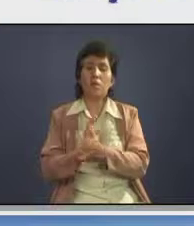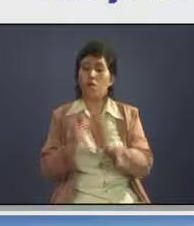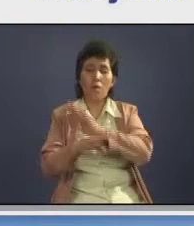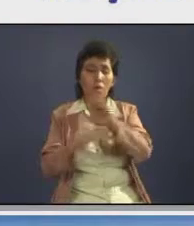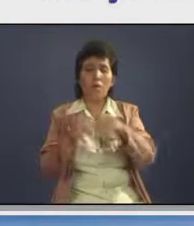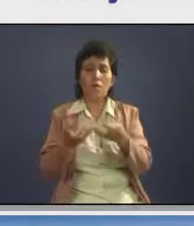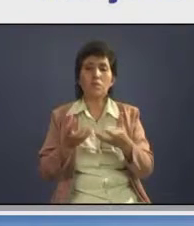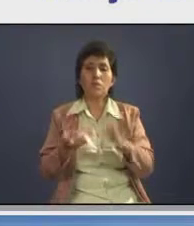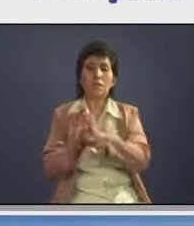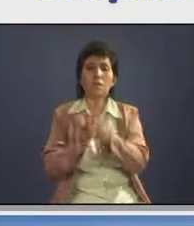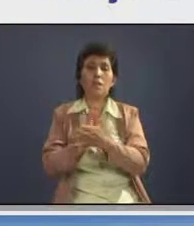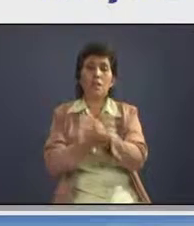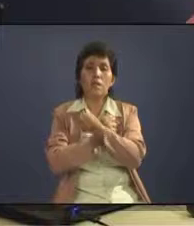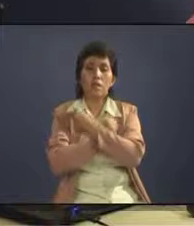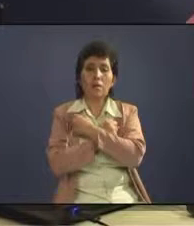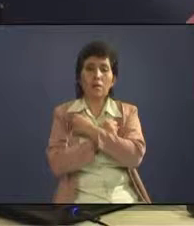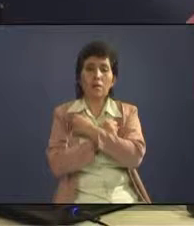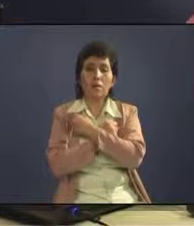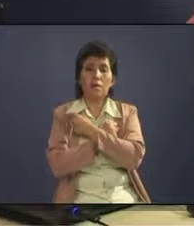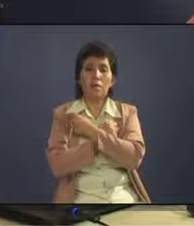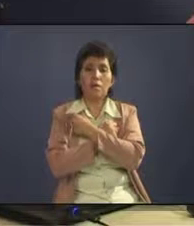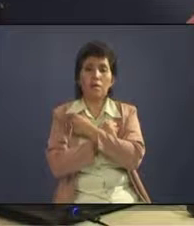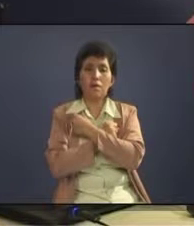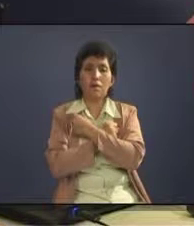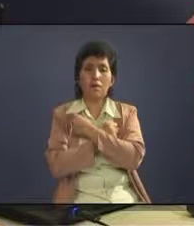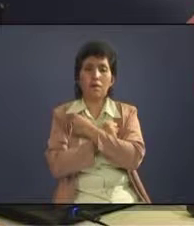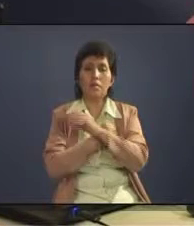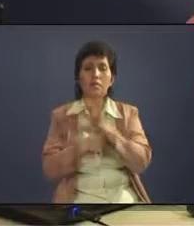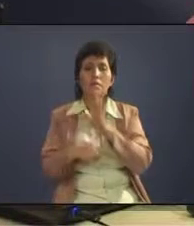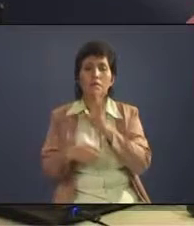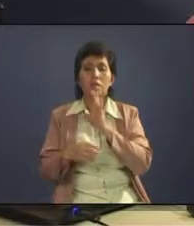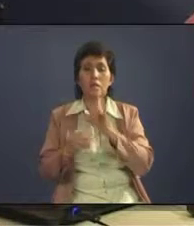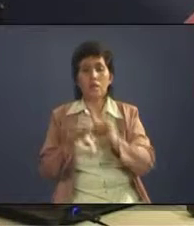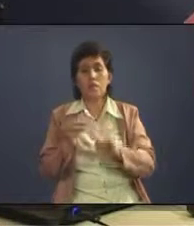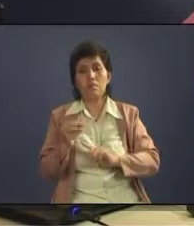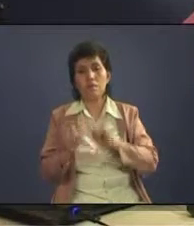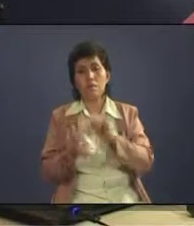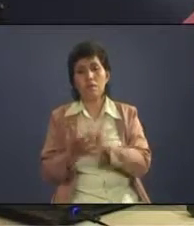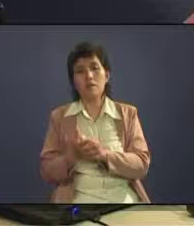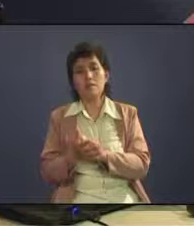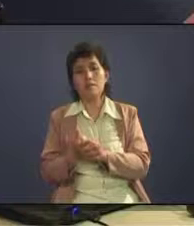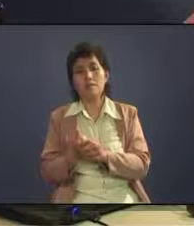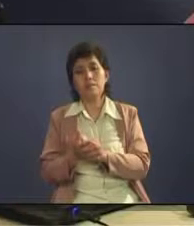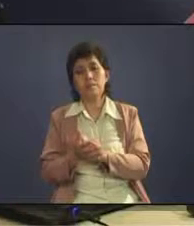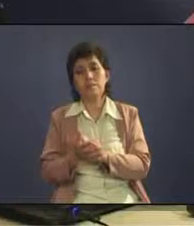loved. Couldn't say that more. I've been talking about that, okay?